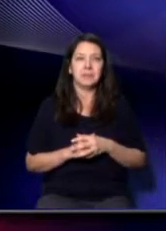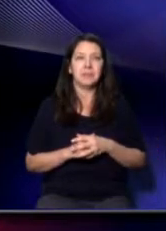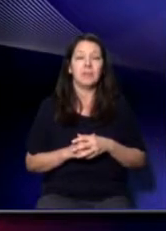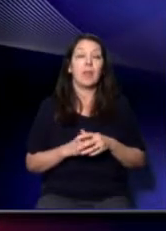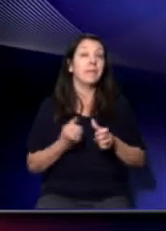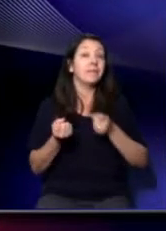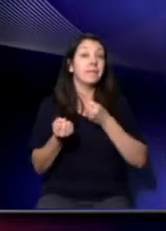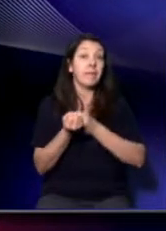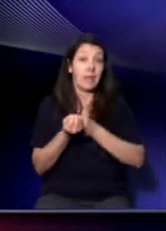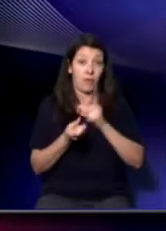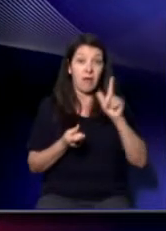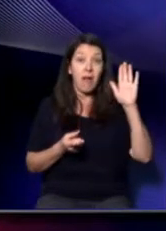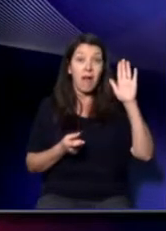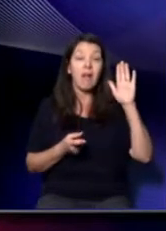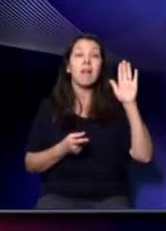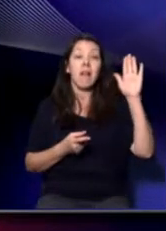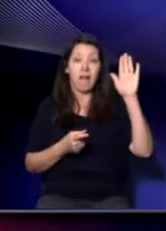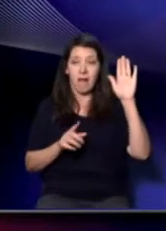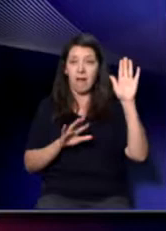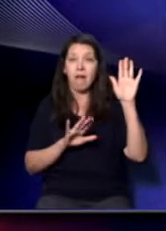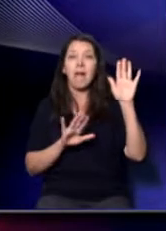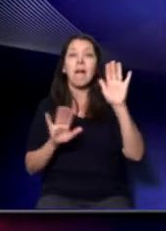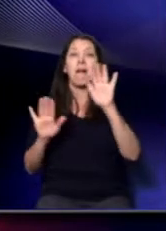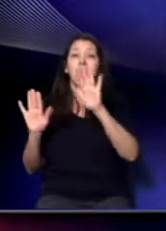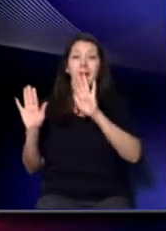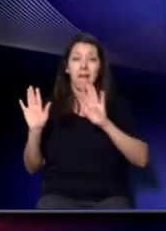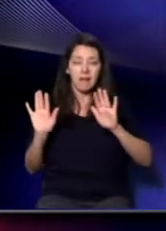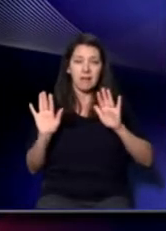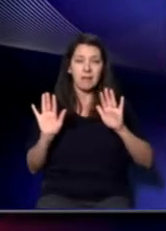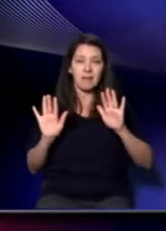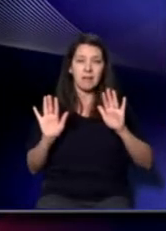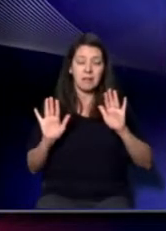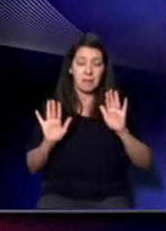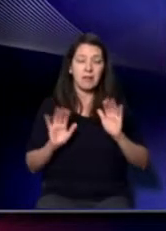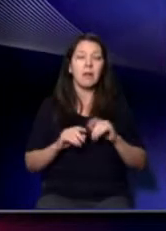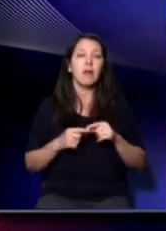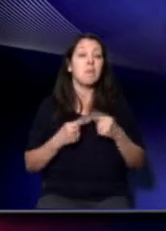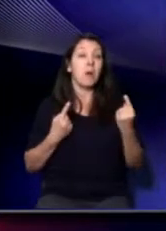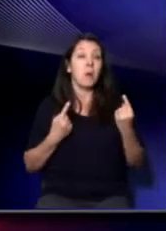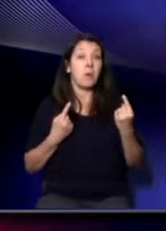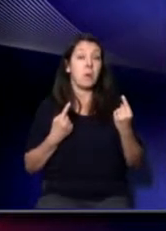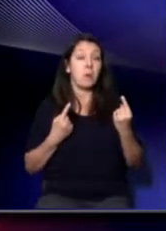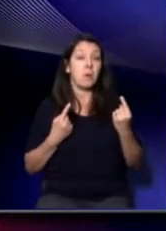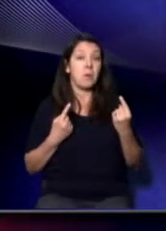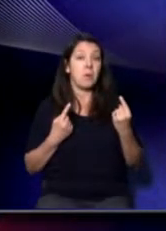All in favor, say aye. Aye. Aye. Aye. Opposed?